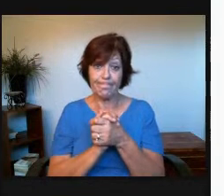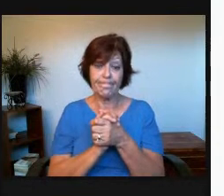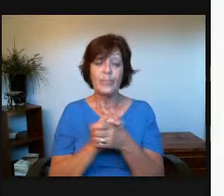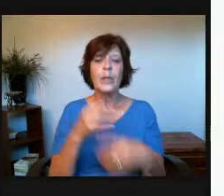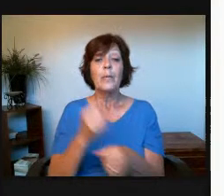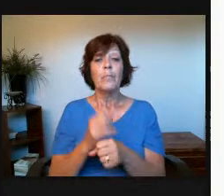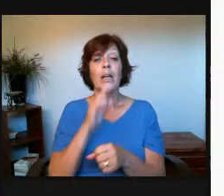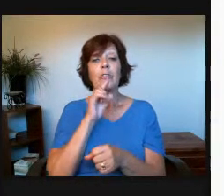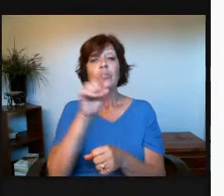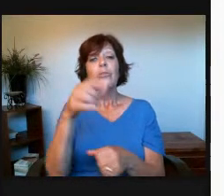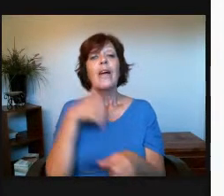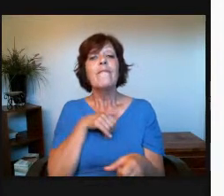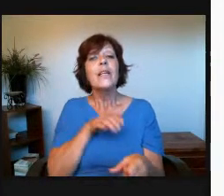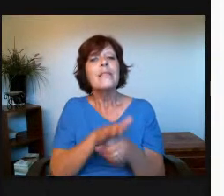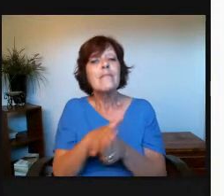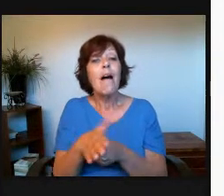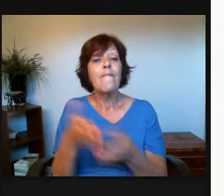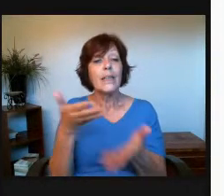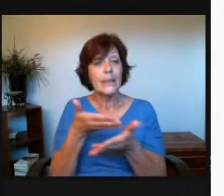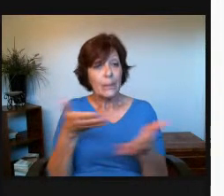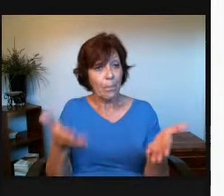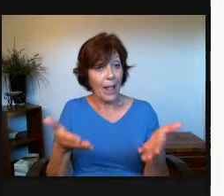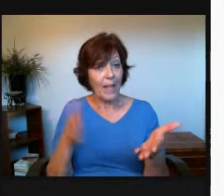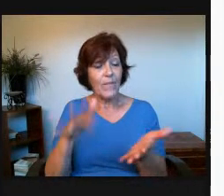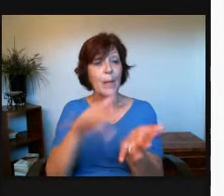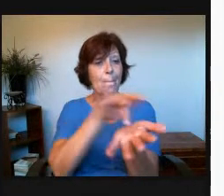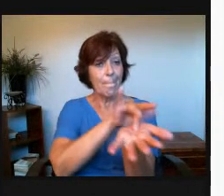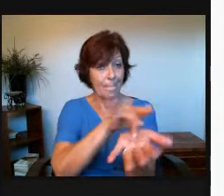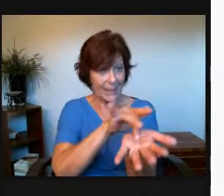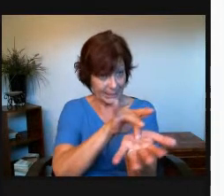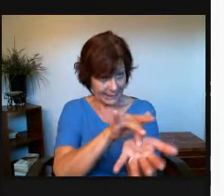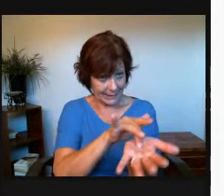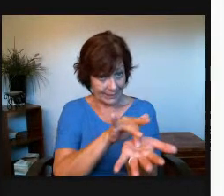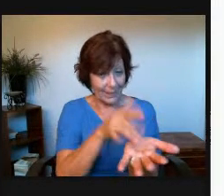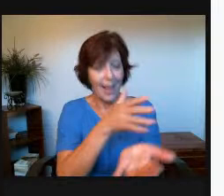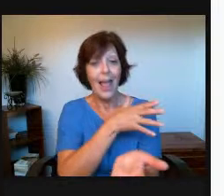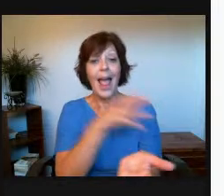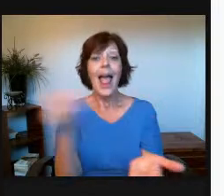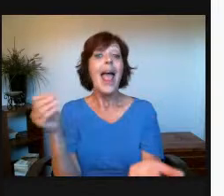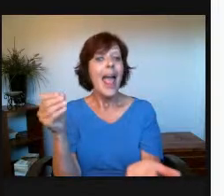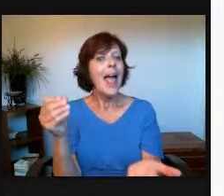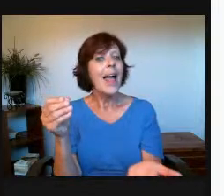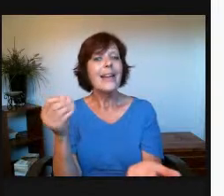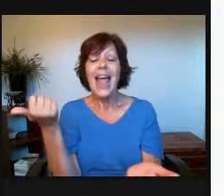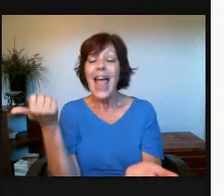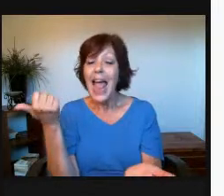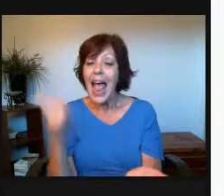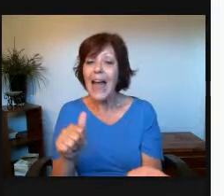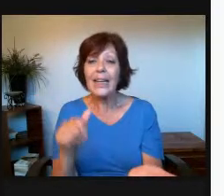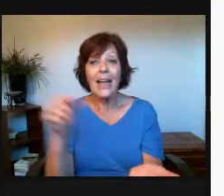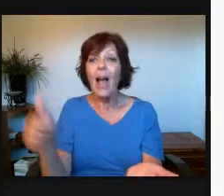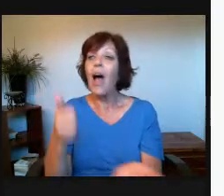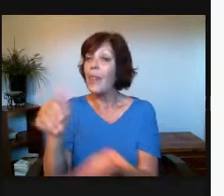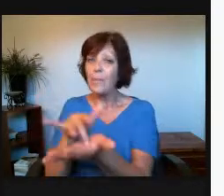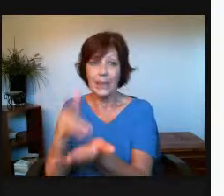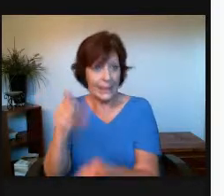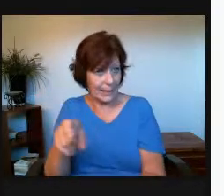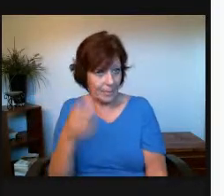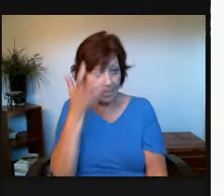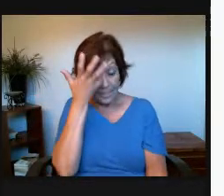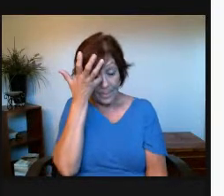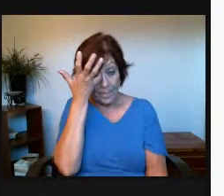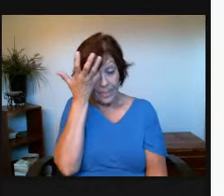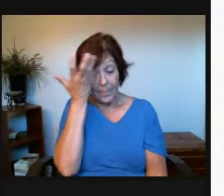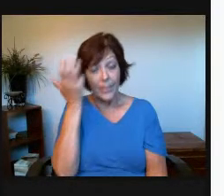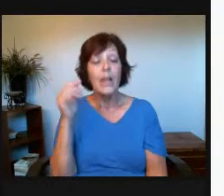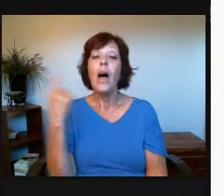make sure that you have enough supplies of your prescription medicine and any over-the-counter medicine. And it's always